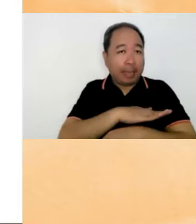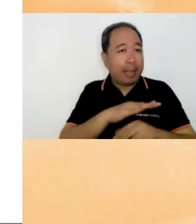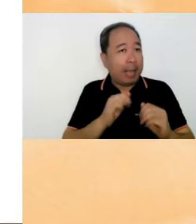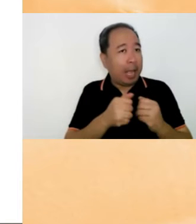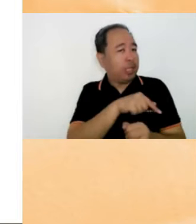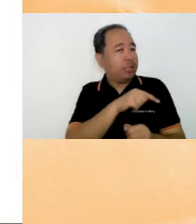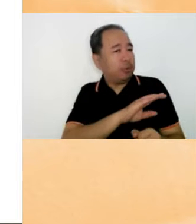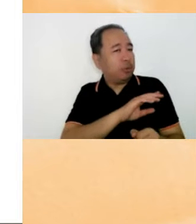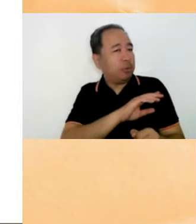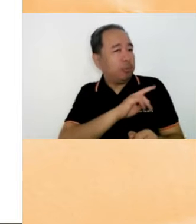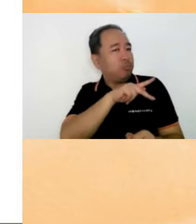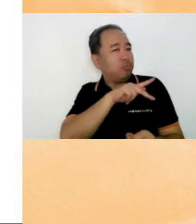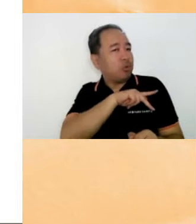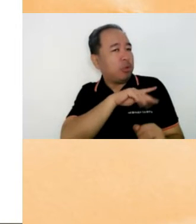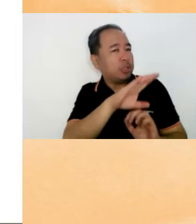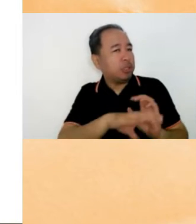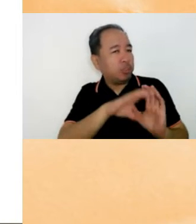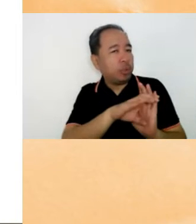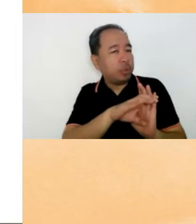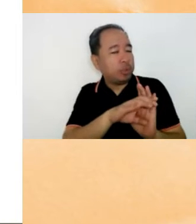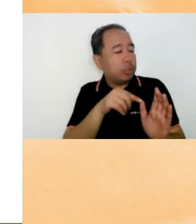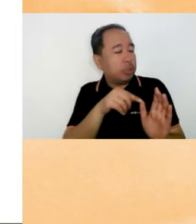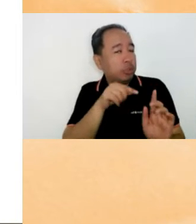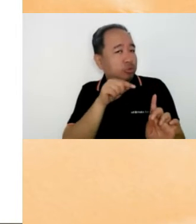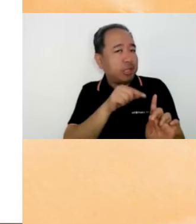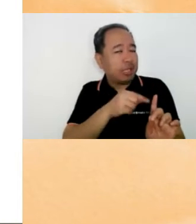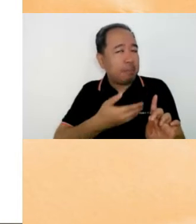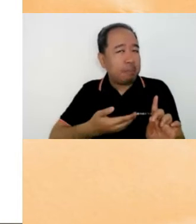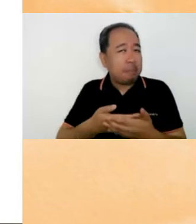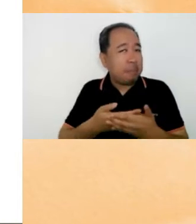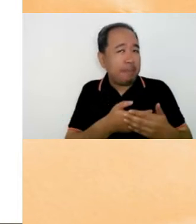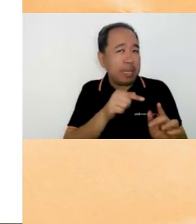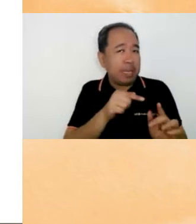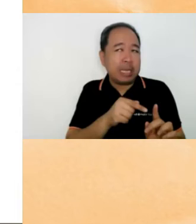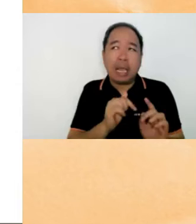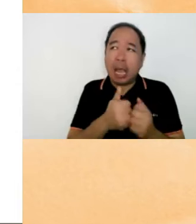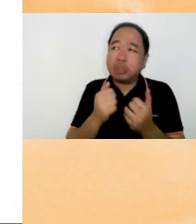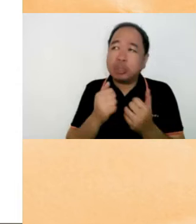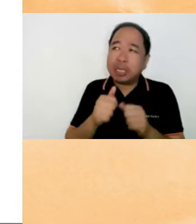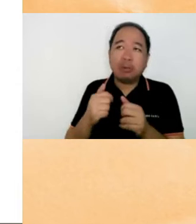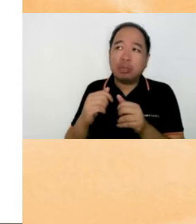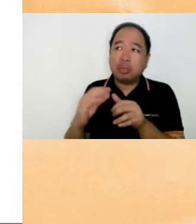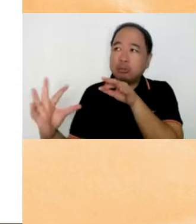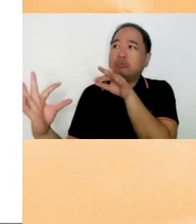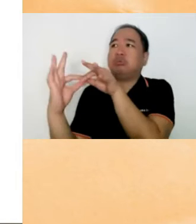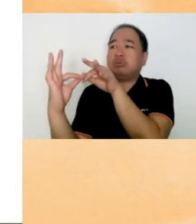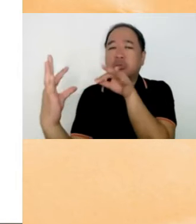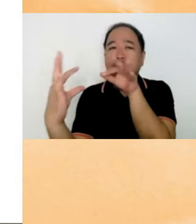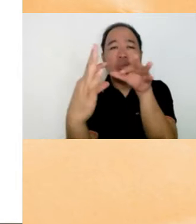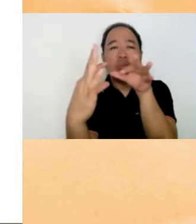an attachment and to be able to form a consistent concept of what the outside world is